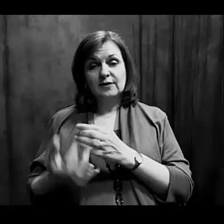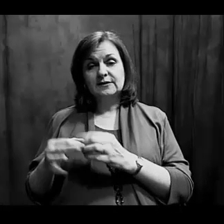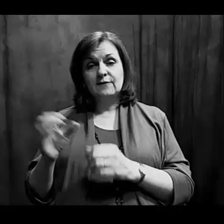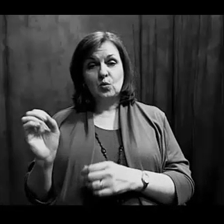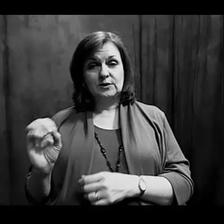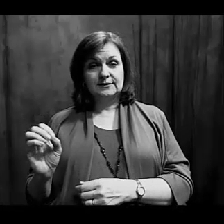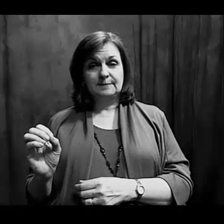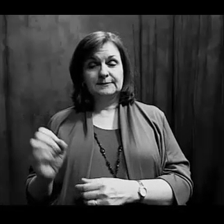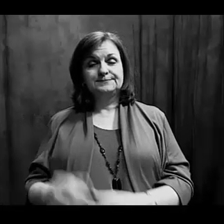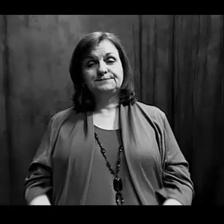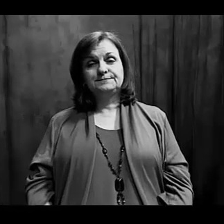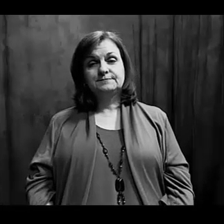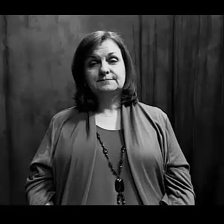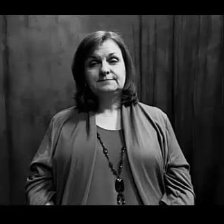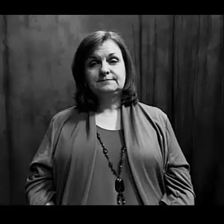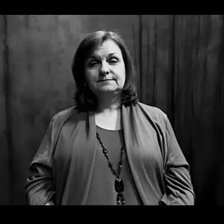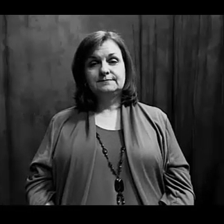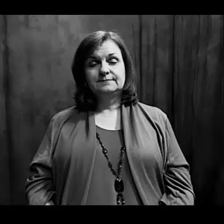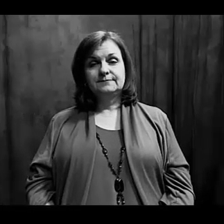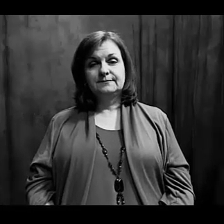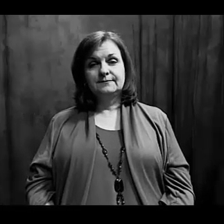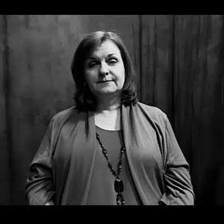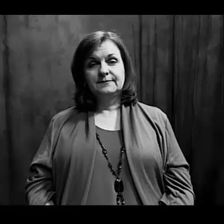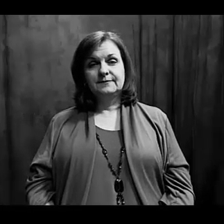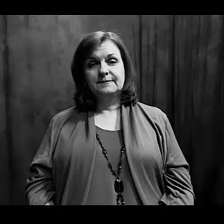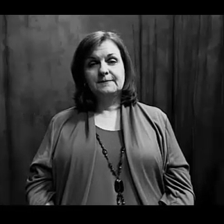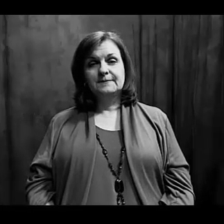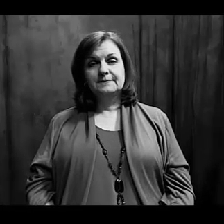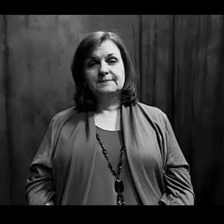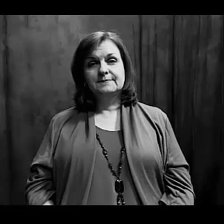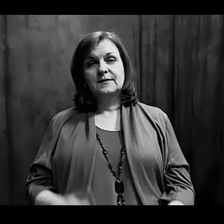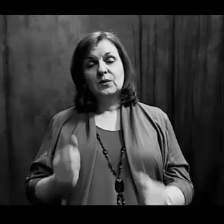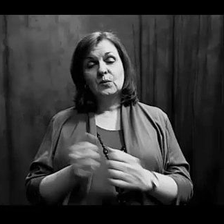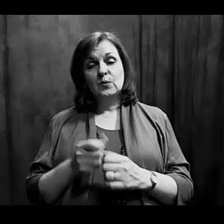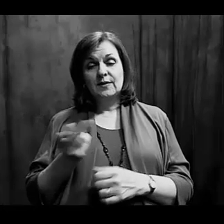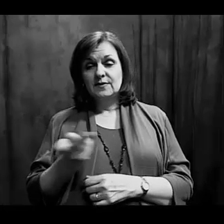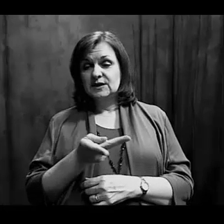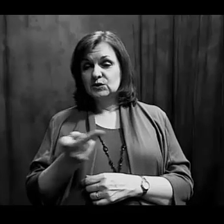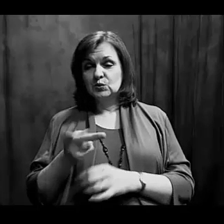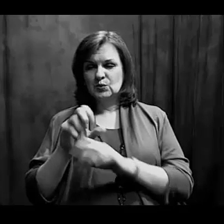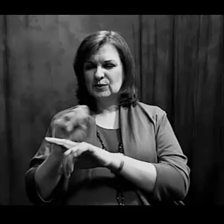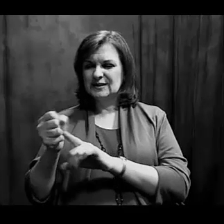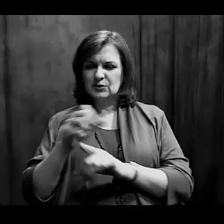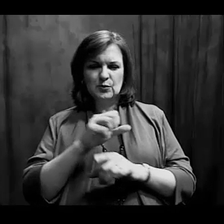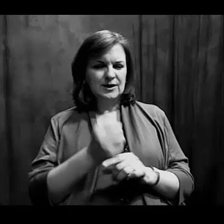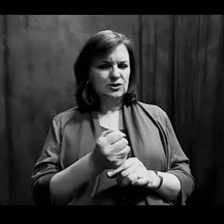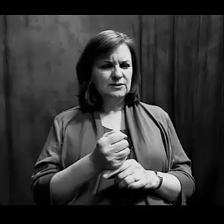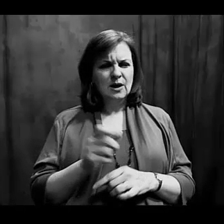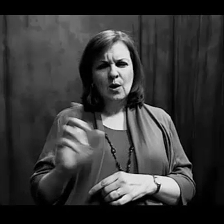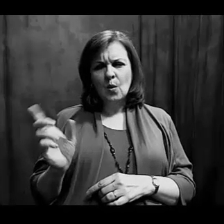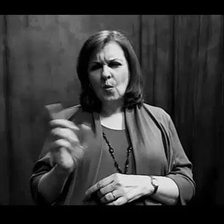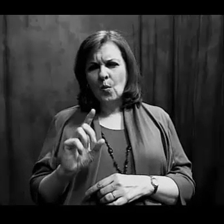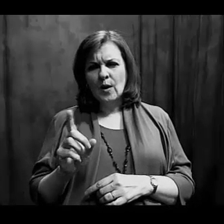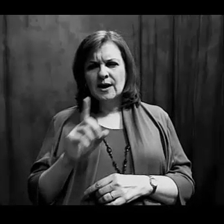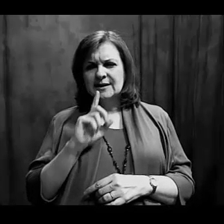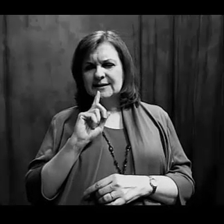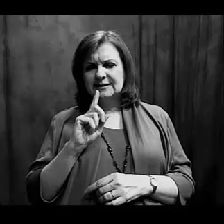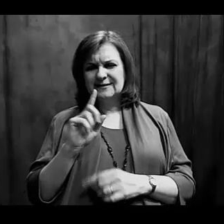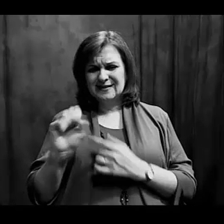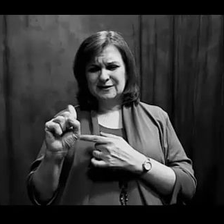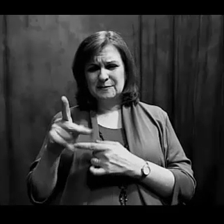of particular organisms. So what we think about in these situations is where